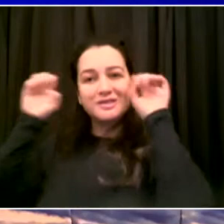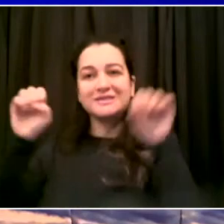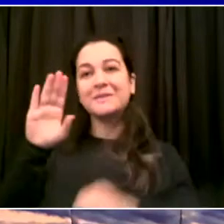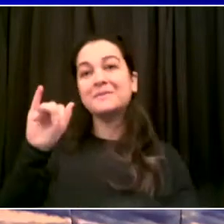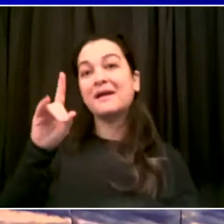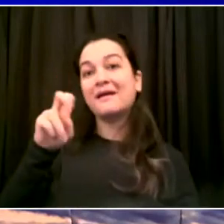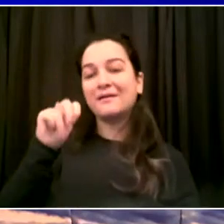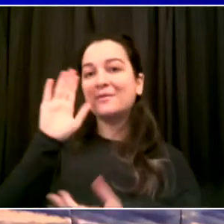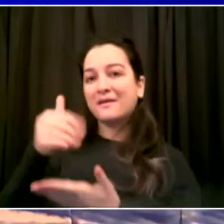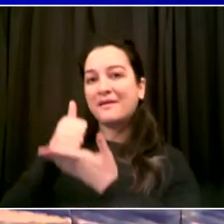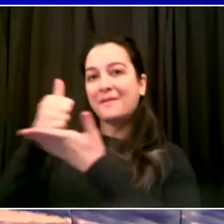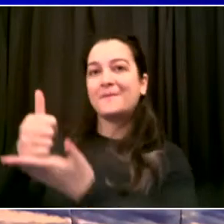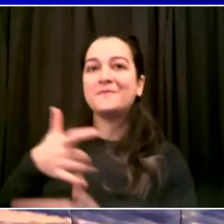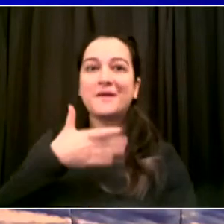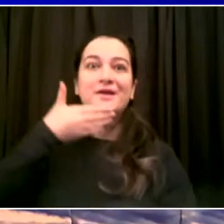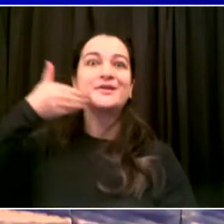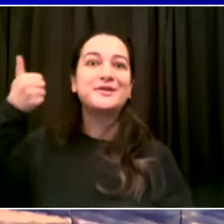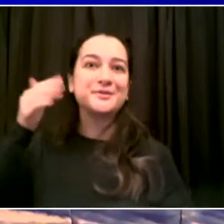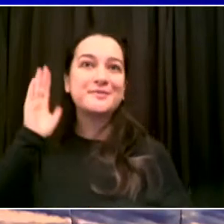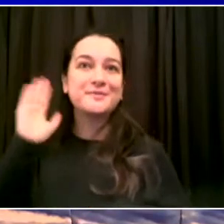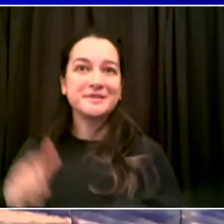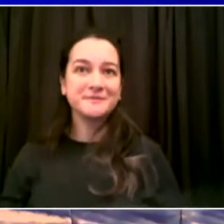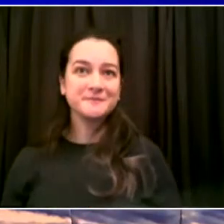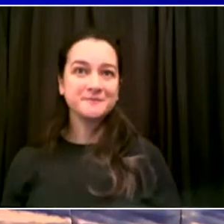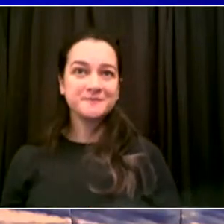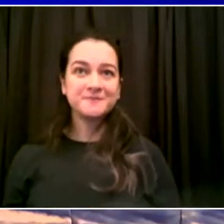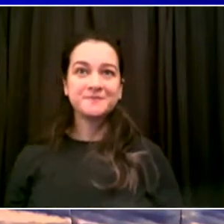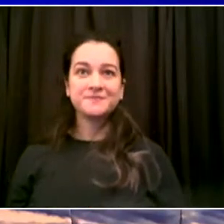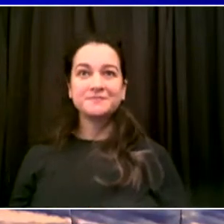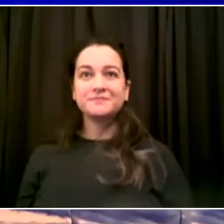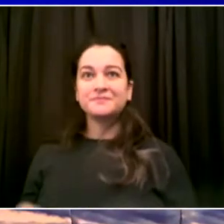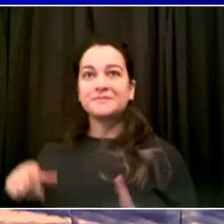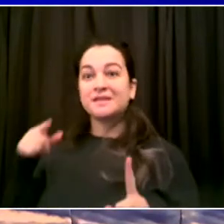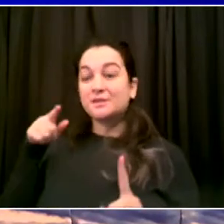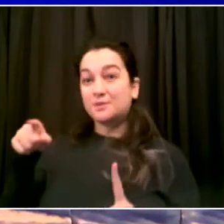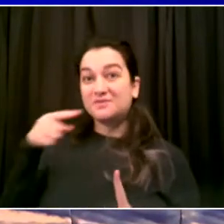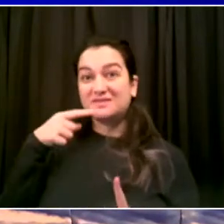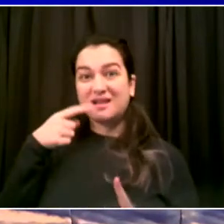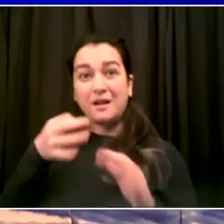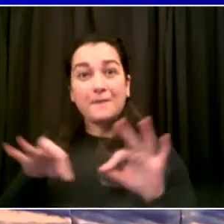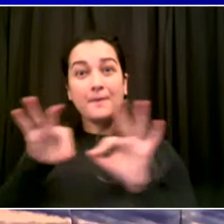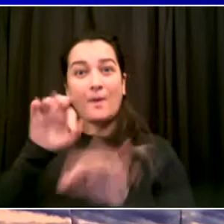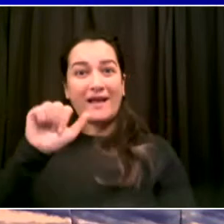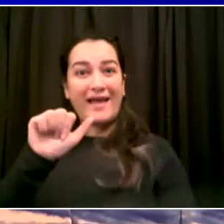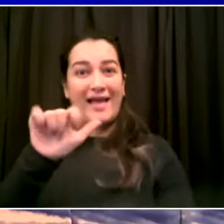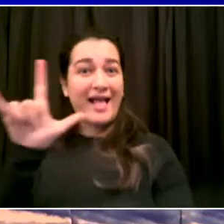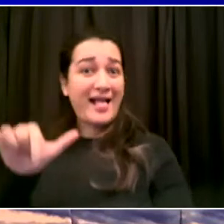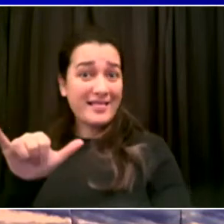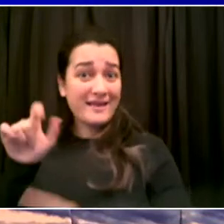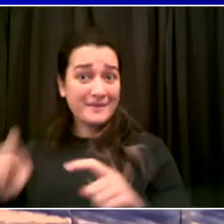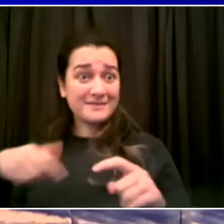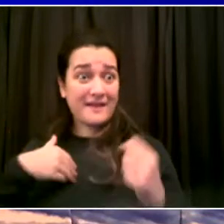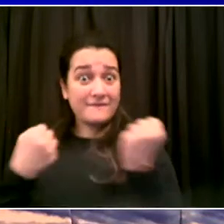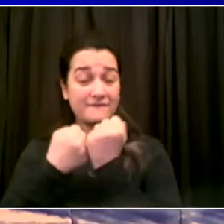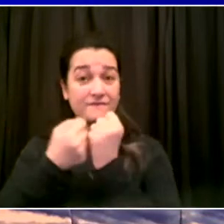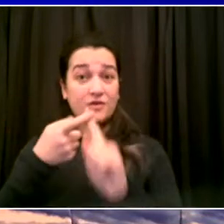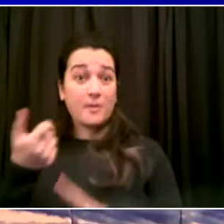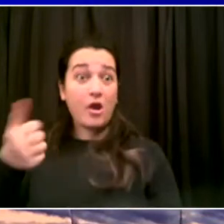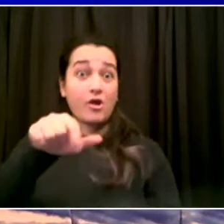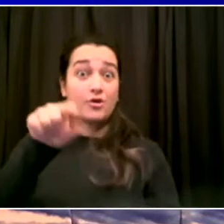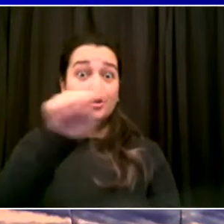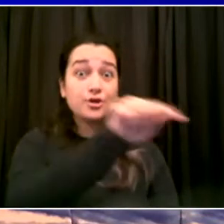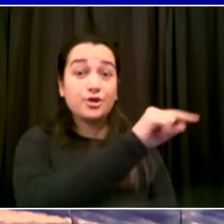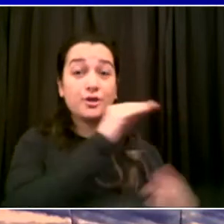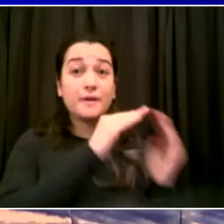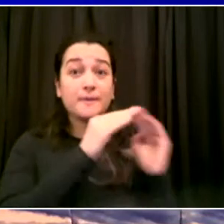very powerful to me. I'm really glad you raised that. An attack on Asian New Yorkers is an attack on all of us. Let's be clear. We learned